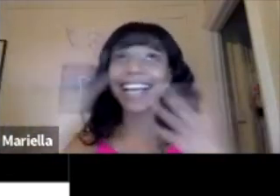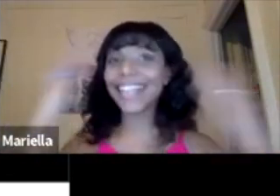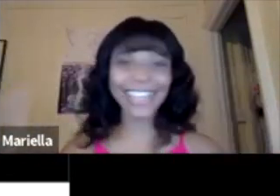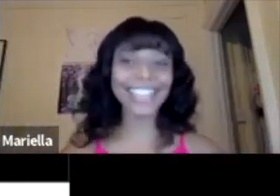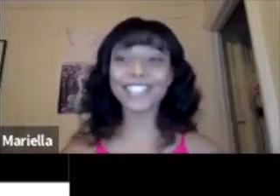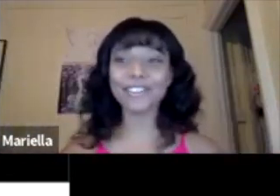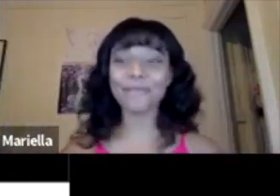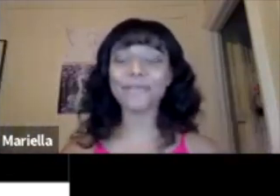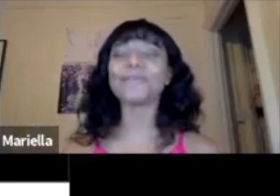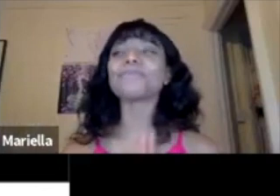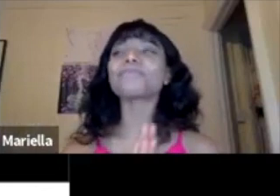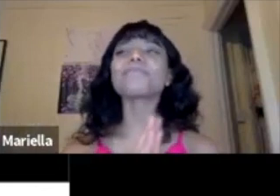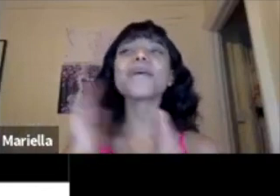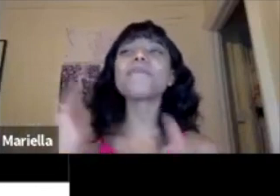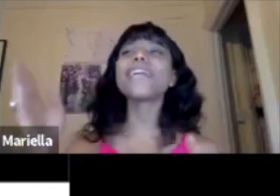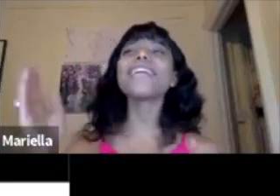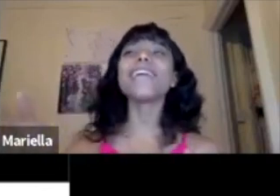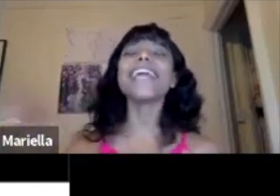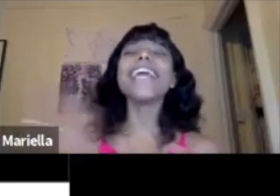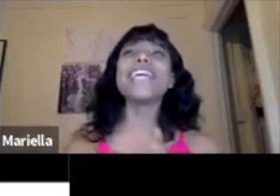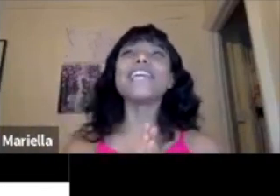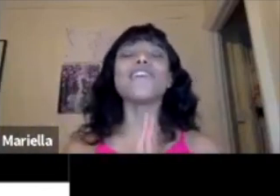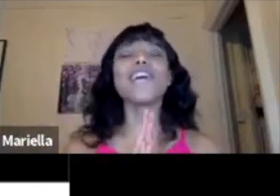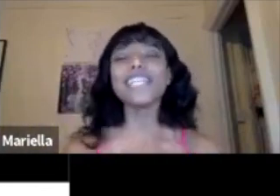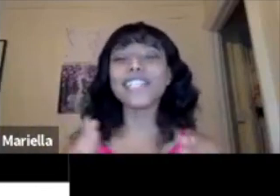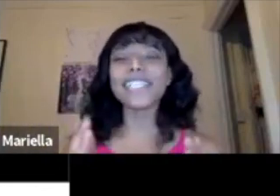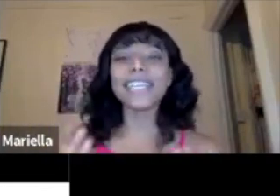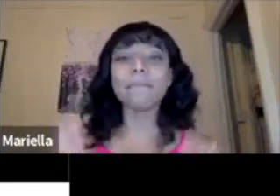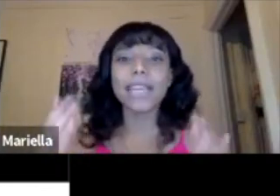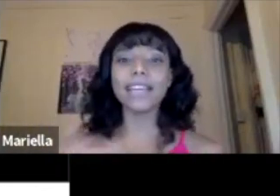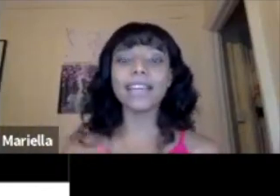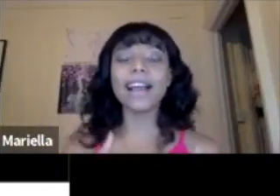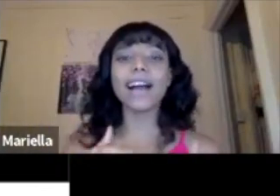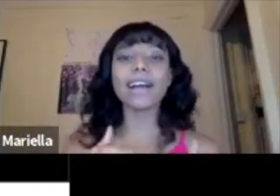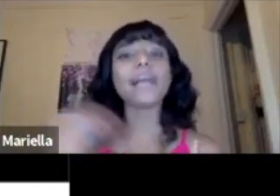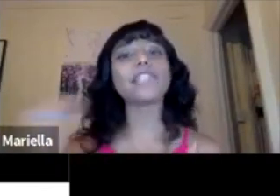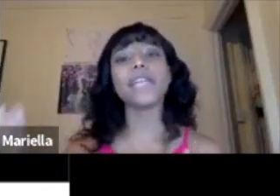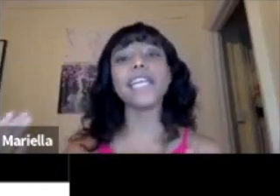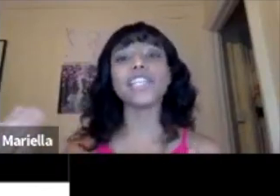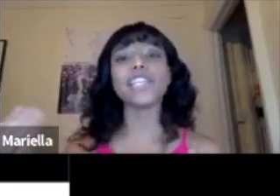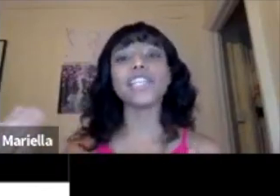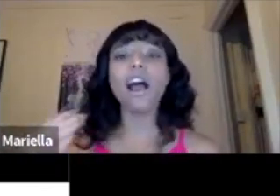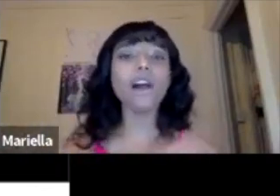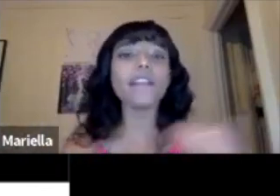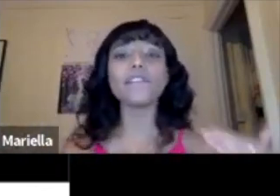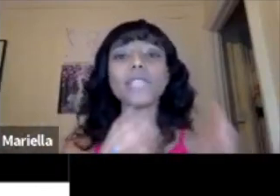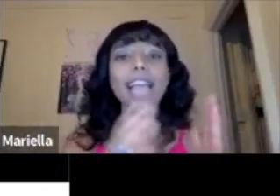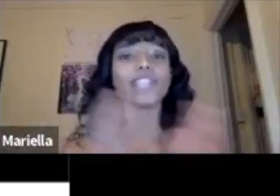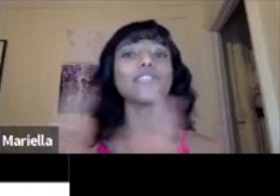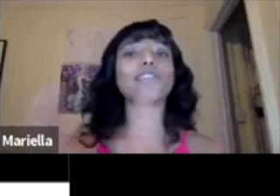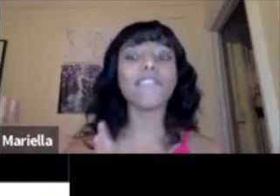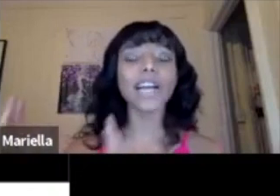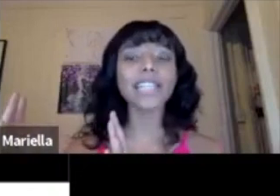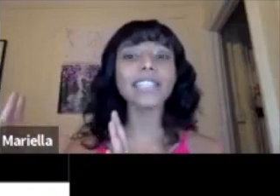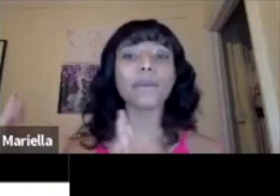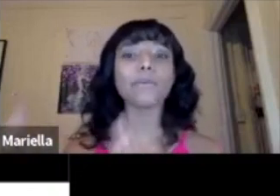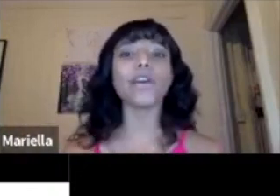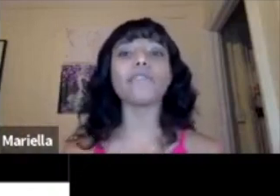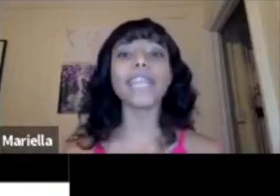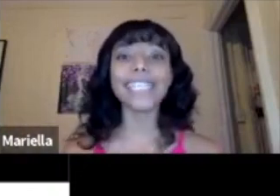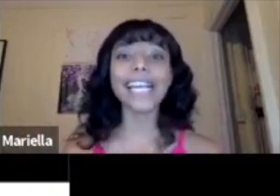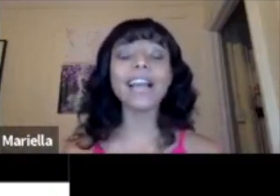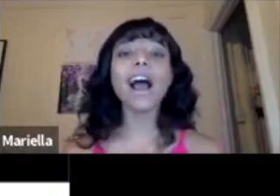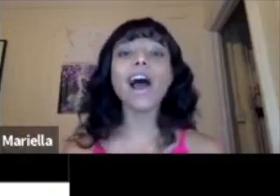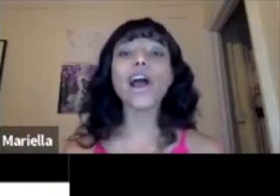City. This is normal. But anyway, if you're interested in making a donation, all of those extra funds that we